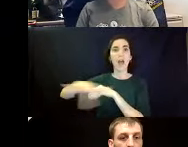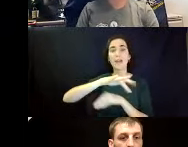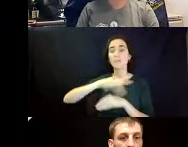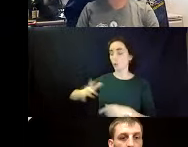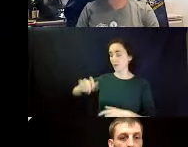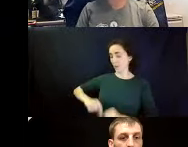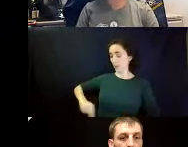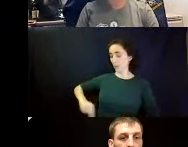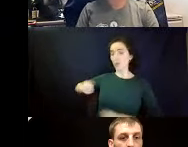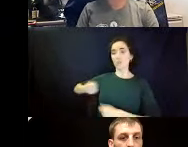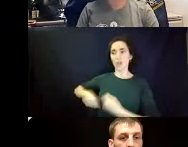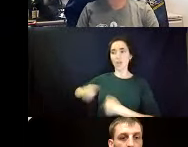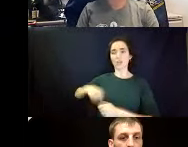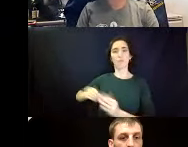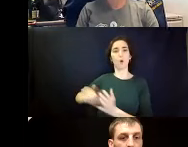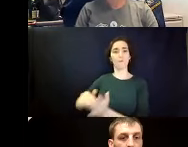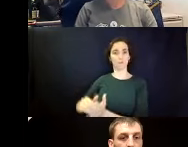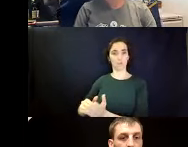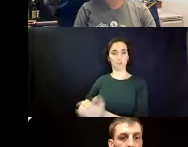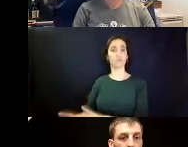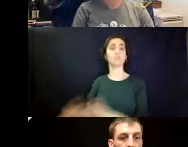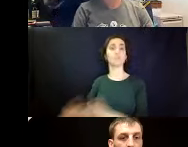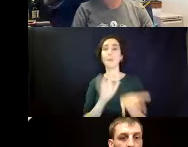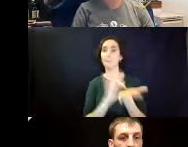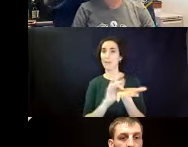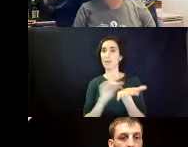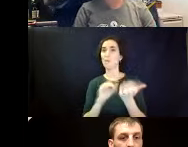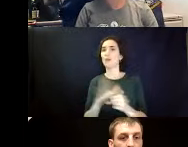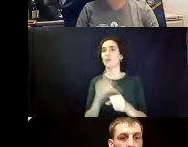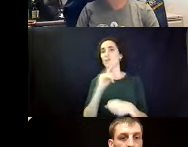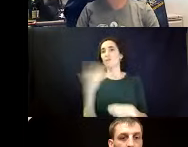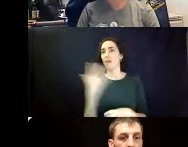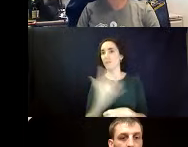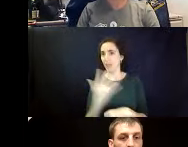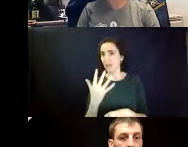Be sure to include a 5-day supply of medication. That includes